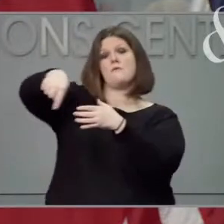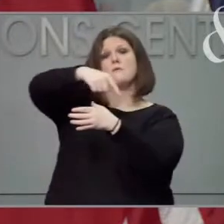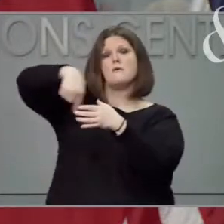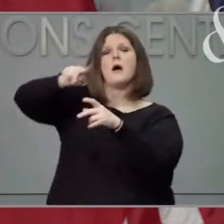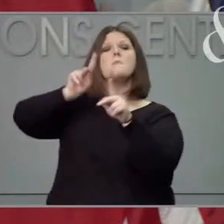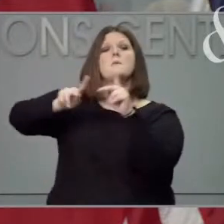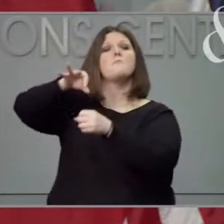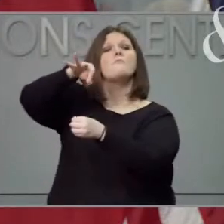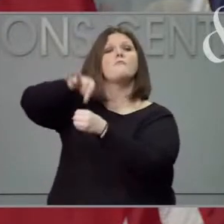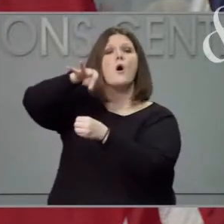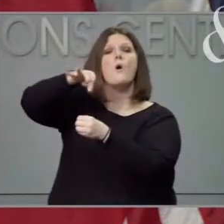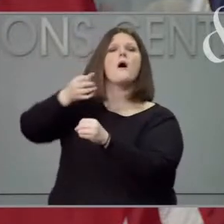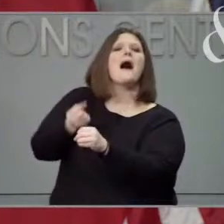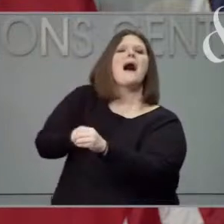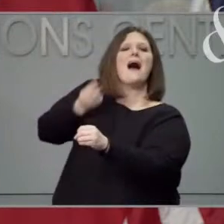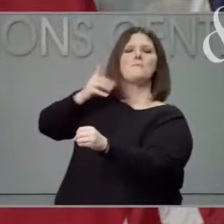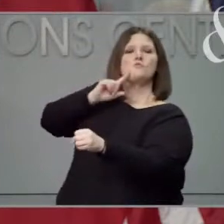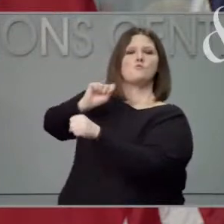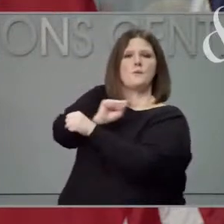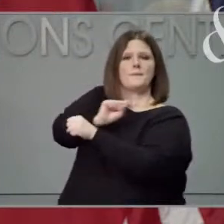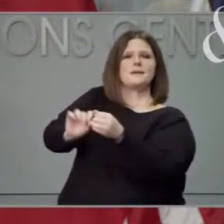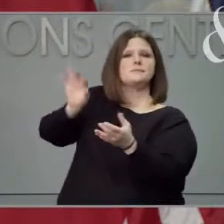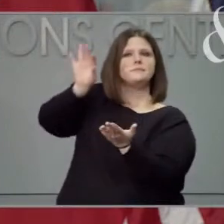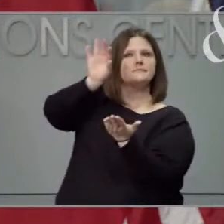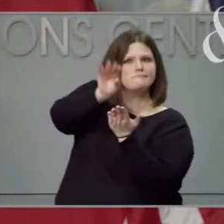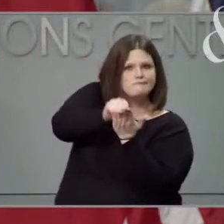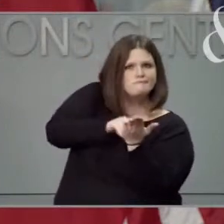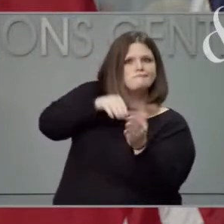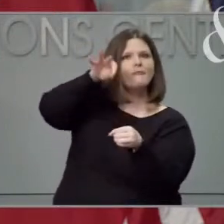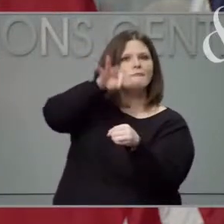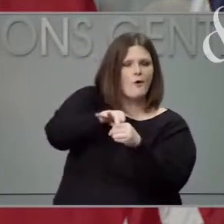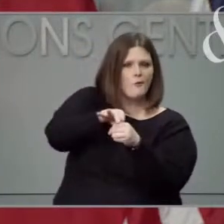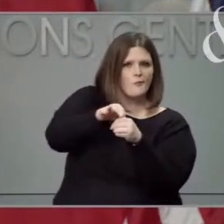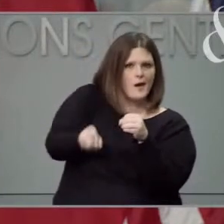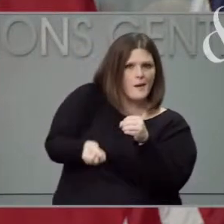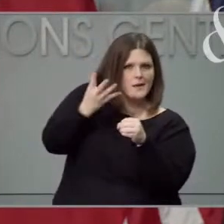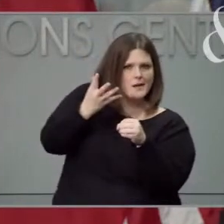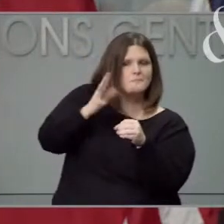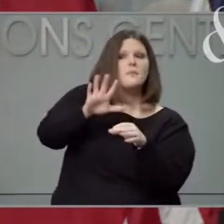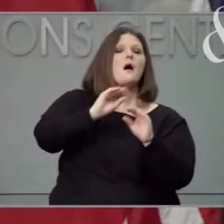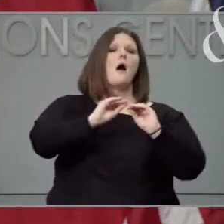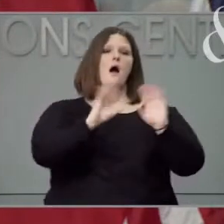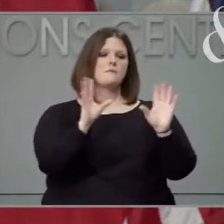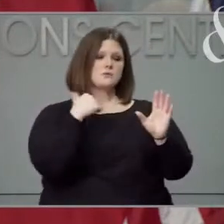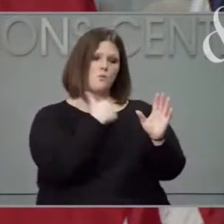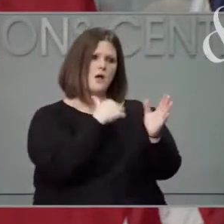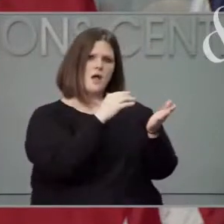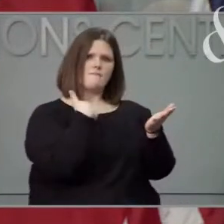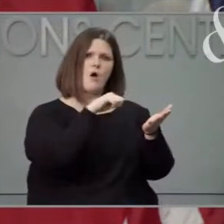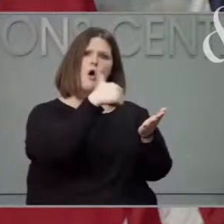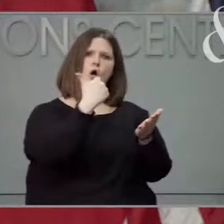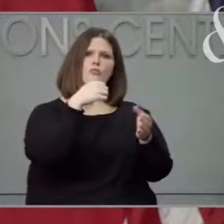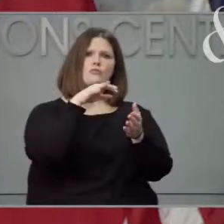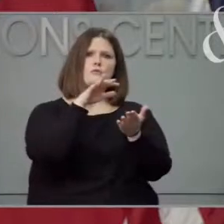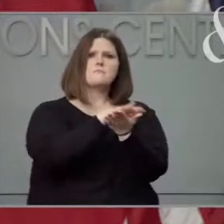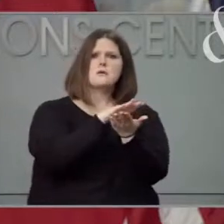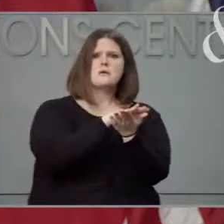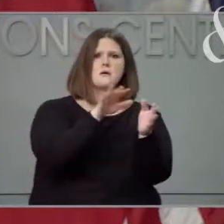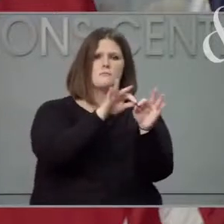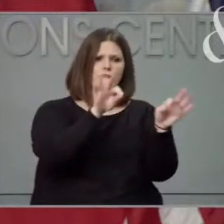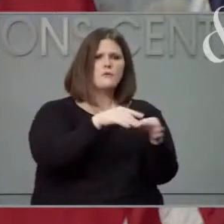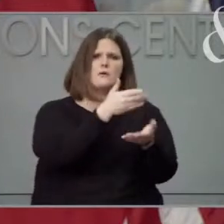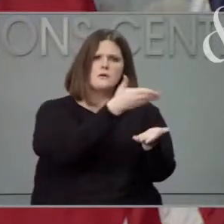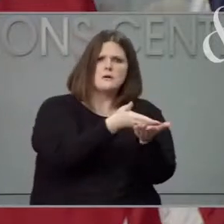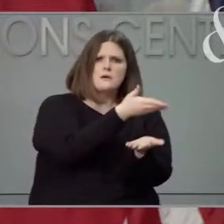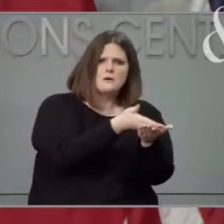participated in this election. Obviously, as we count other ballots, potentially that number could go up, as we would then